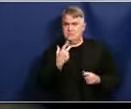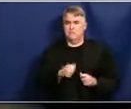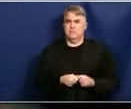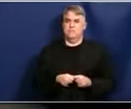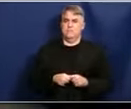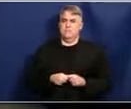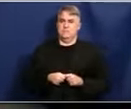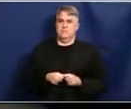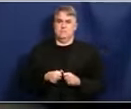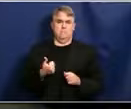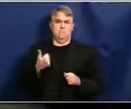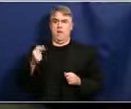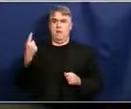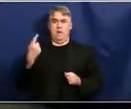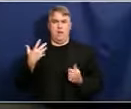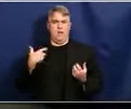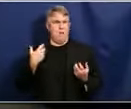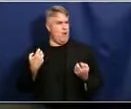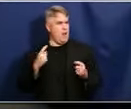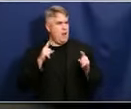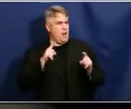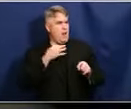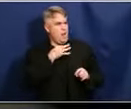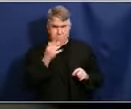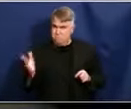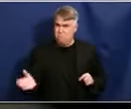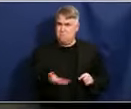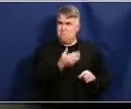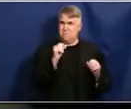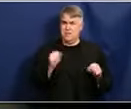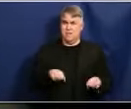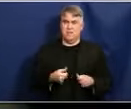Diegan should feel free to go get a completely free test.